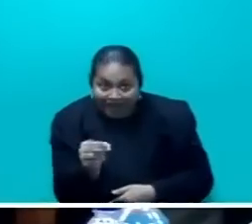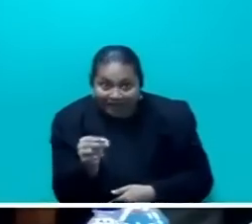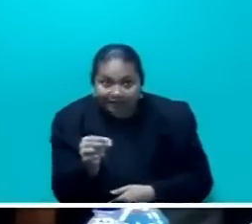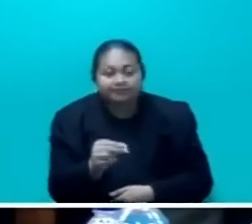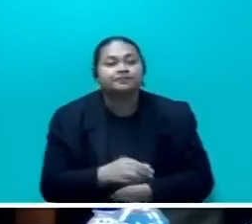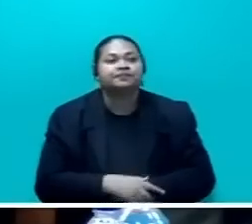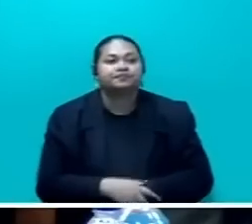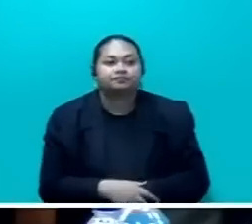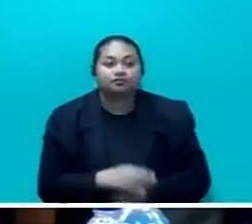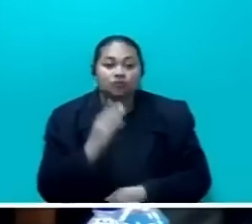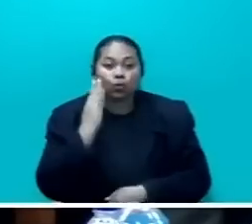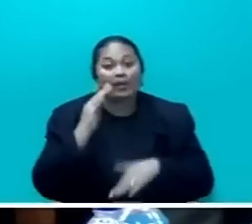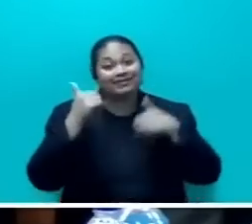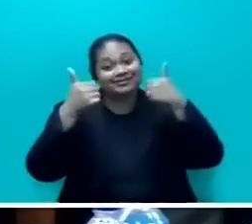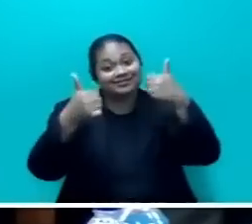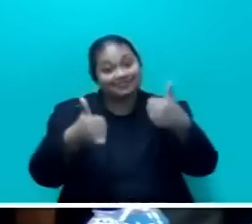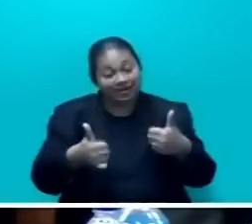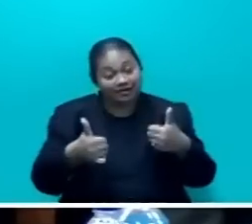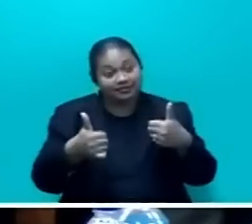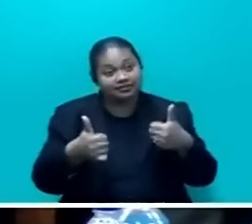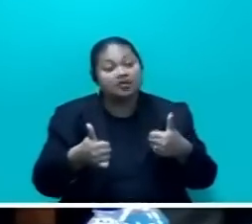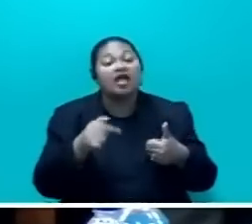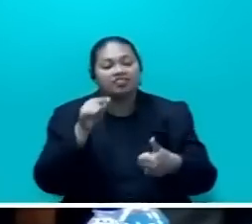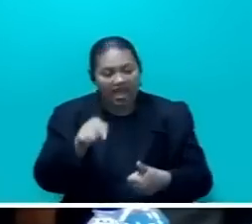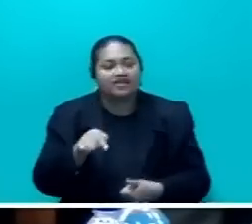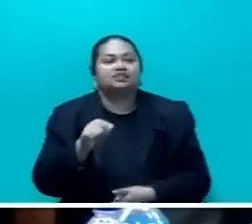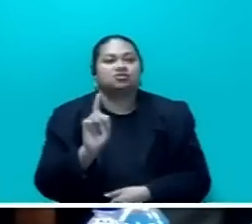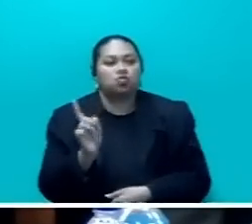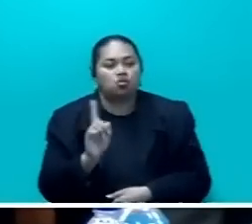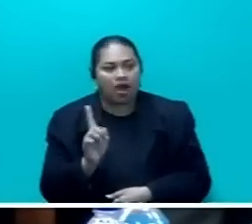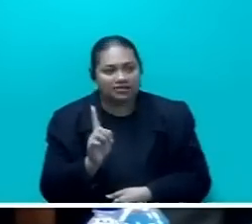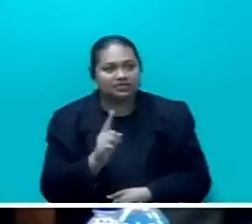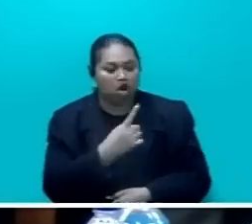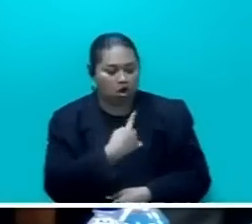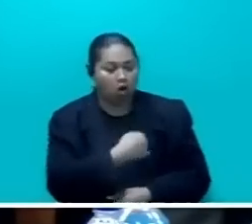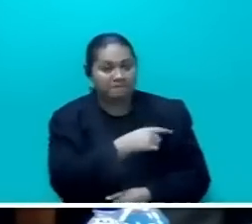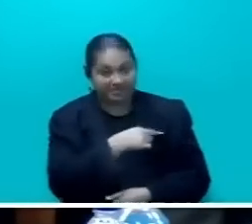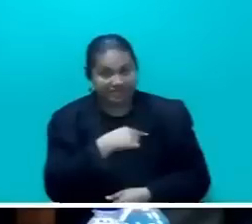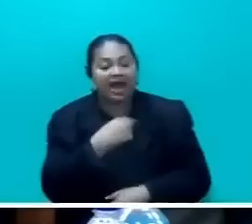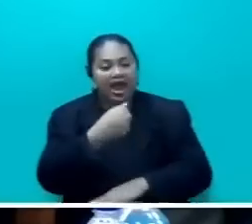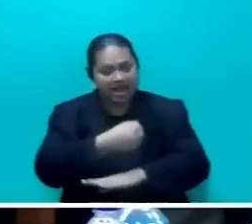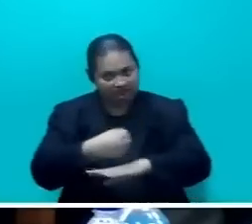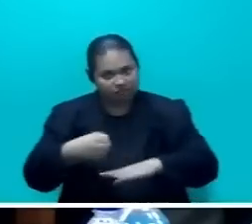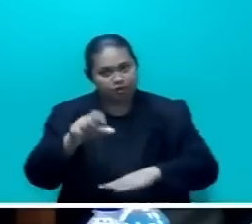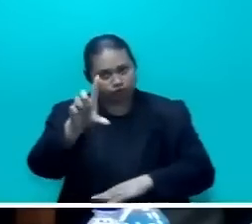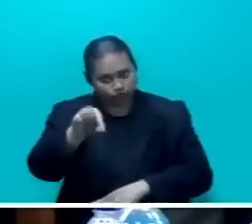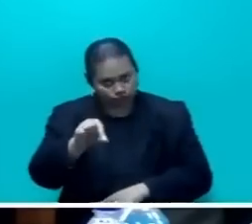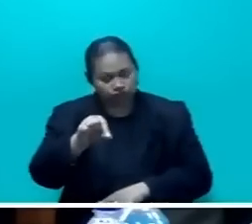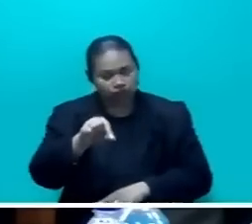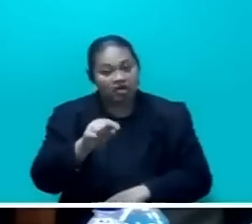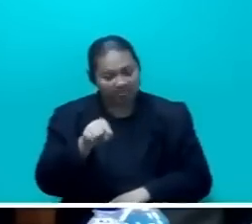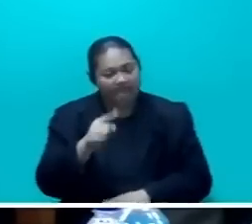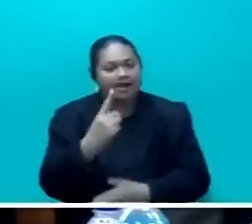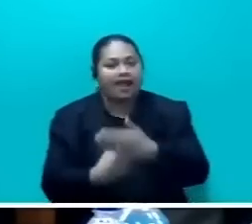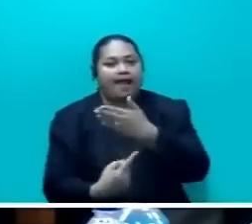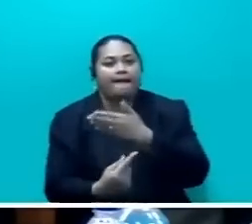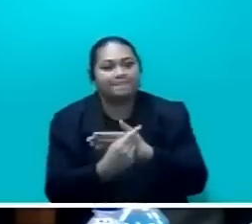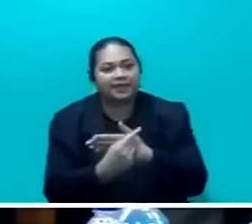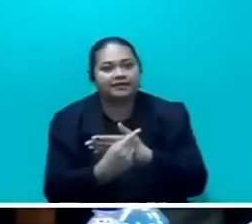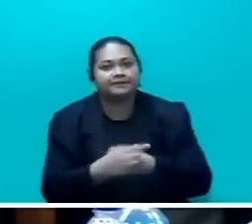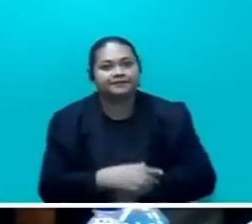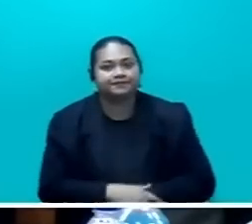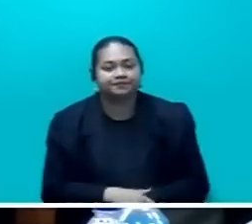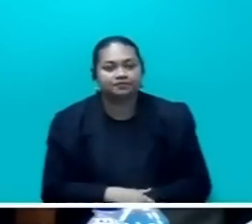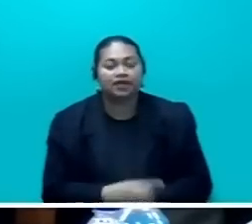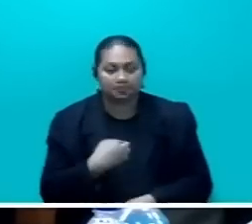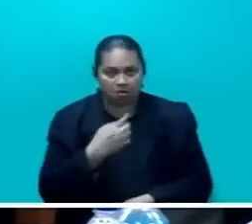once that is in place, and that's the commitment that the government has made, and that will happen. So I